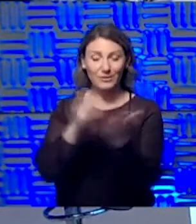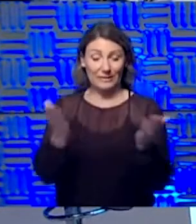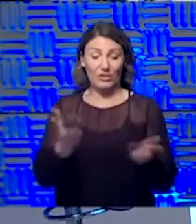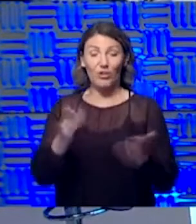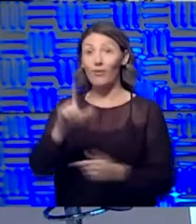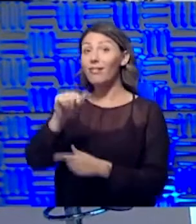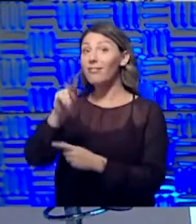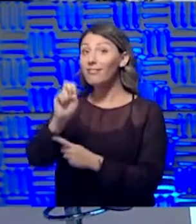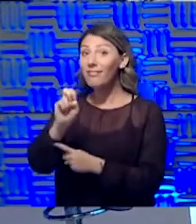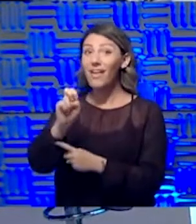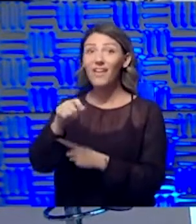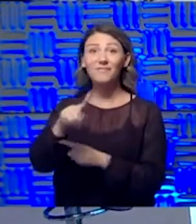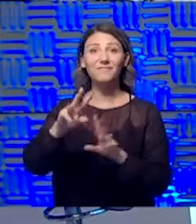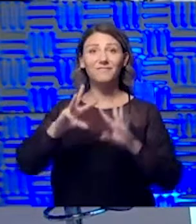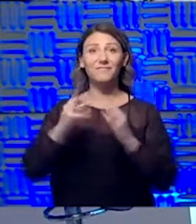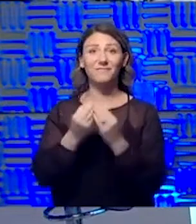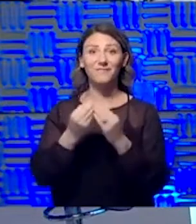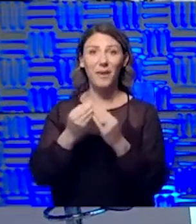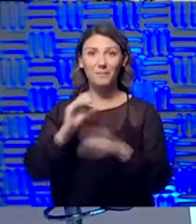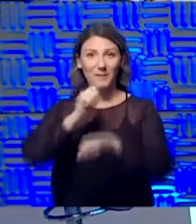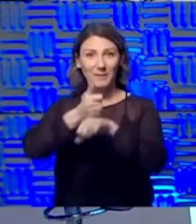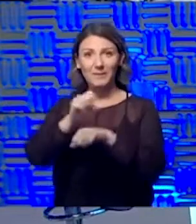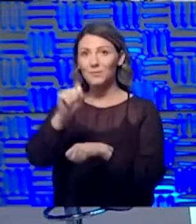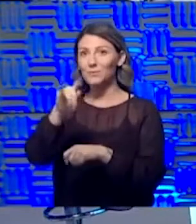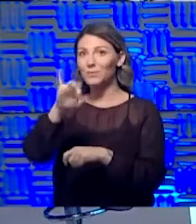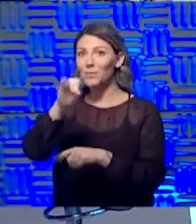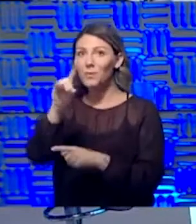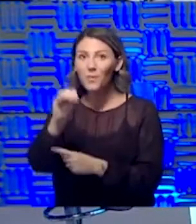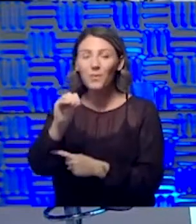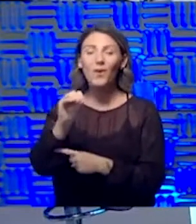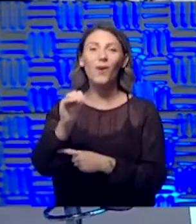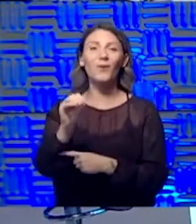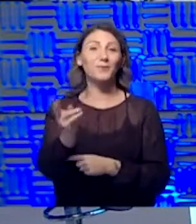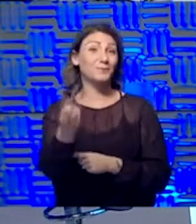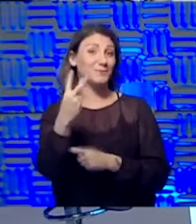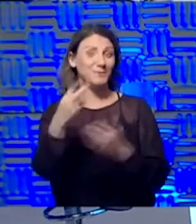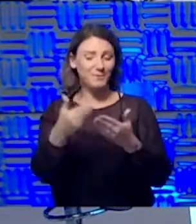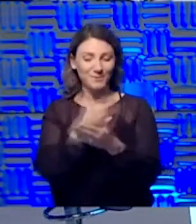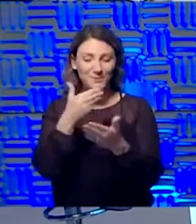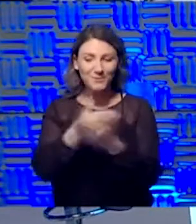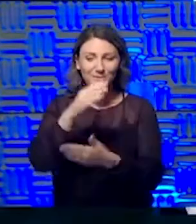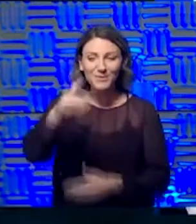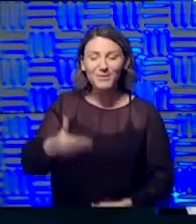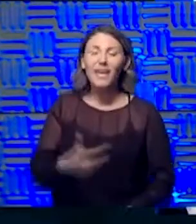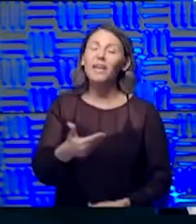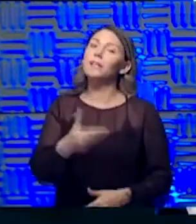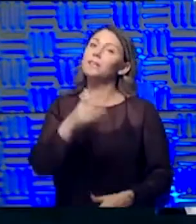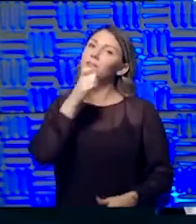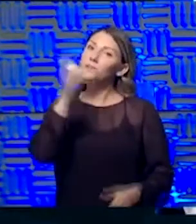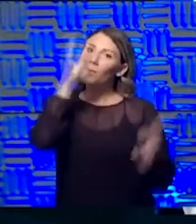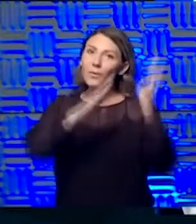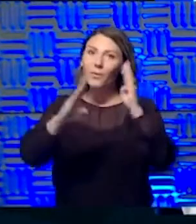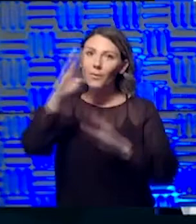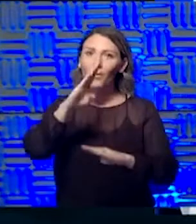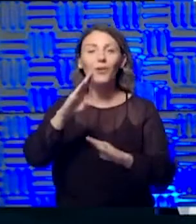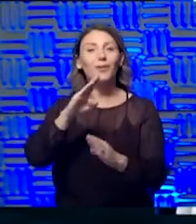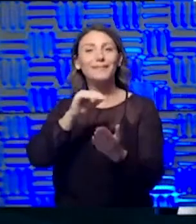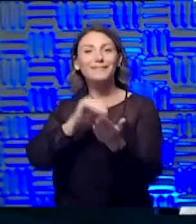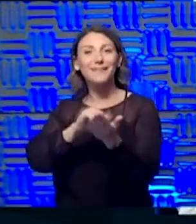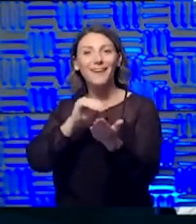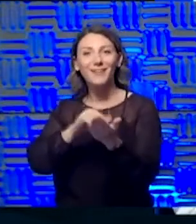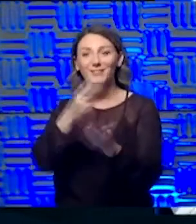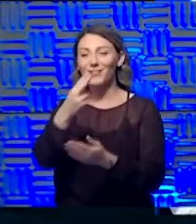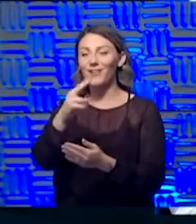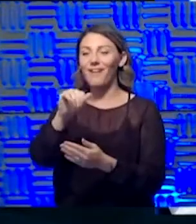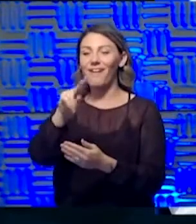family studio here at our health system. I have two new guests, but don't worry, Dr. Hawkeye is still out there. Dr. Hawk, as we've